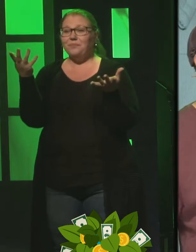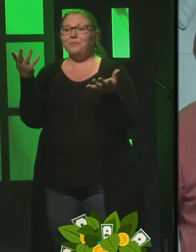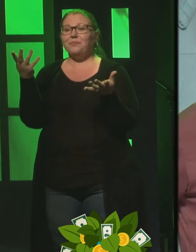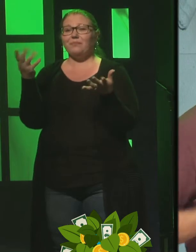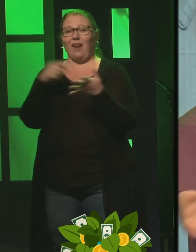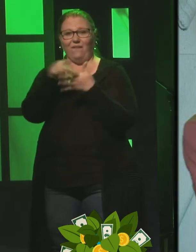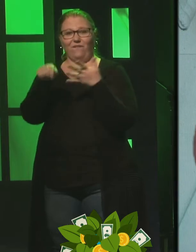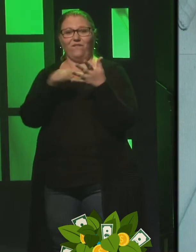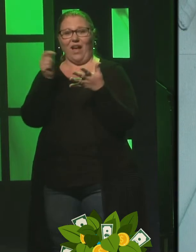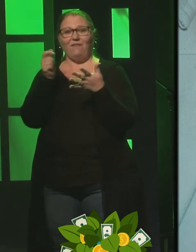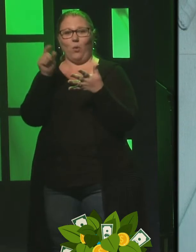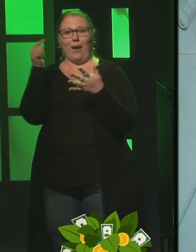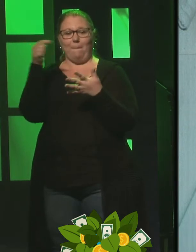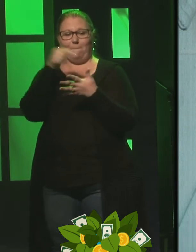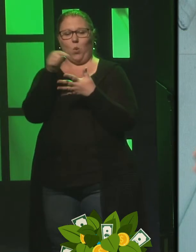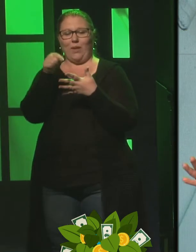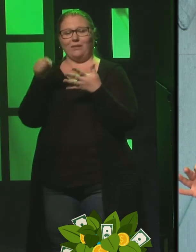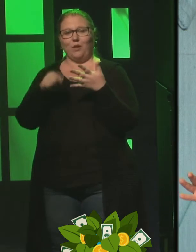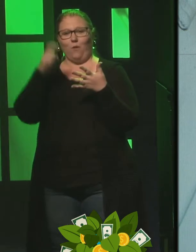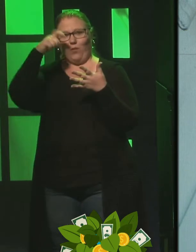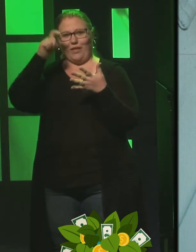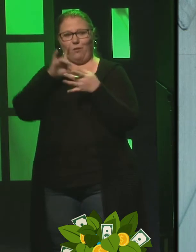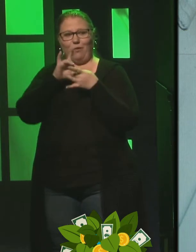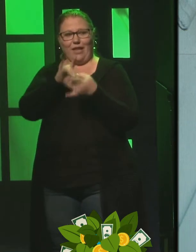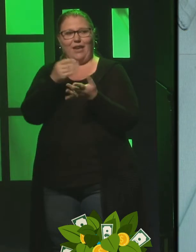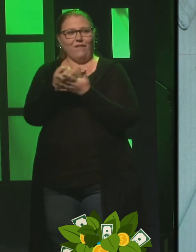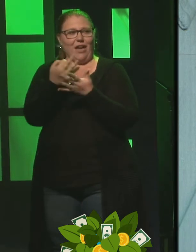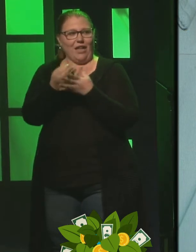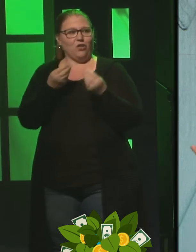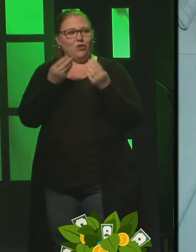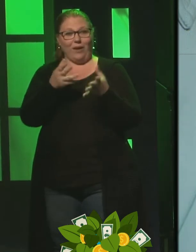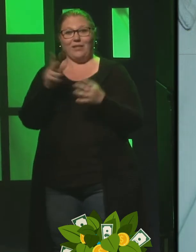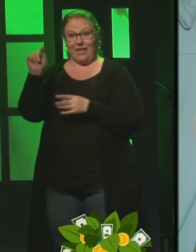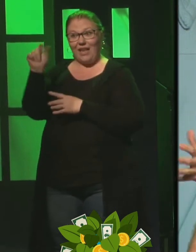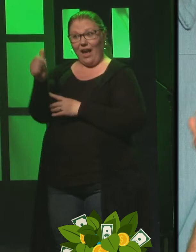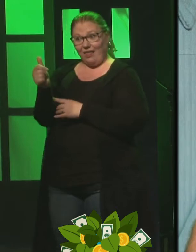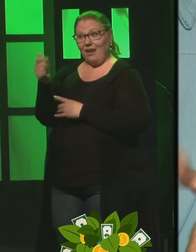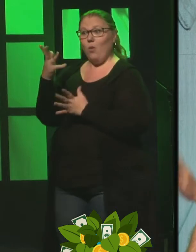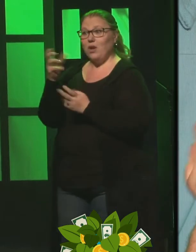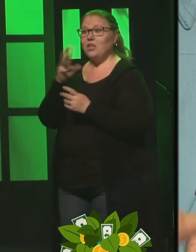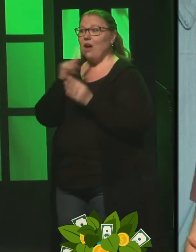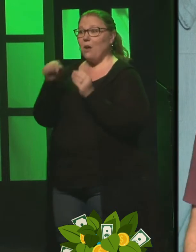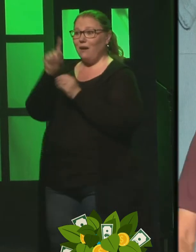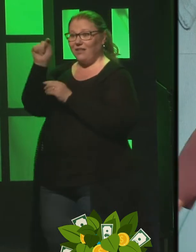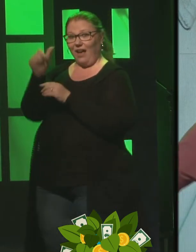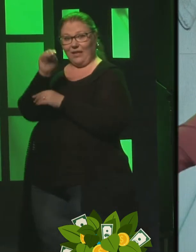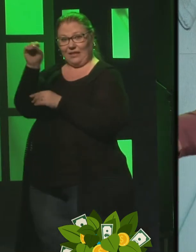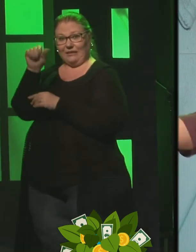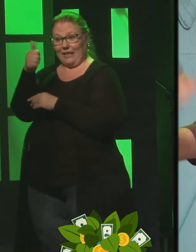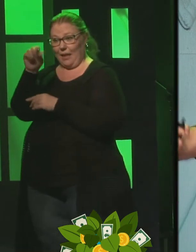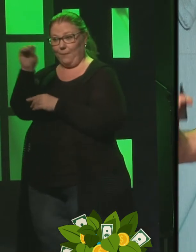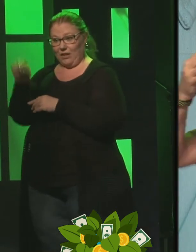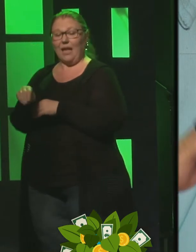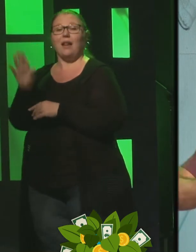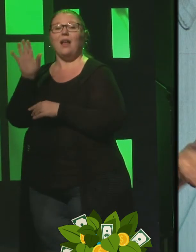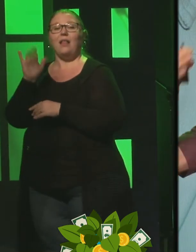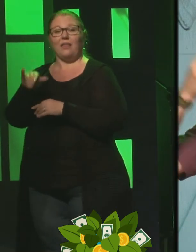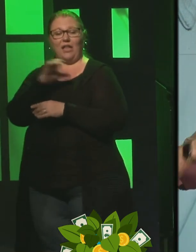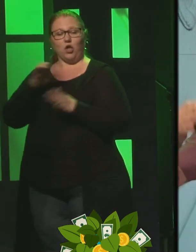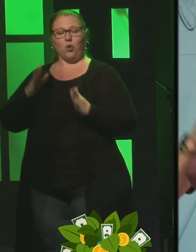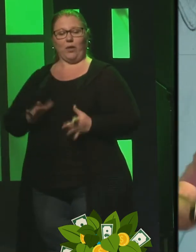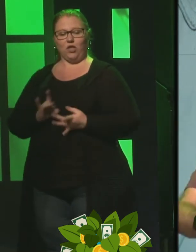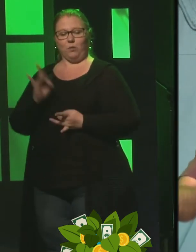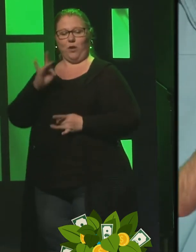5 quick points of wisdom when it comes to financial generosity. And tithing. I want to talk about tithing, particularly 10%. This is the